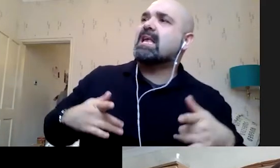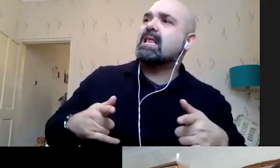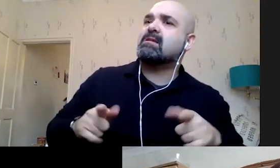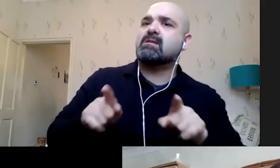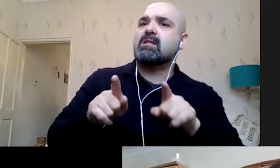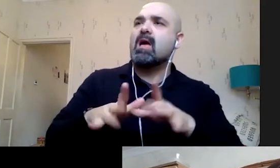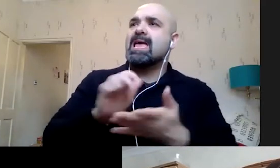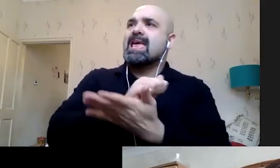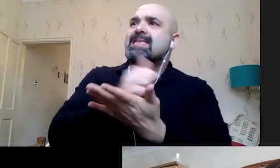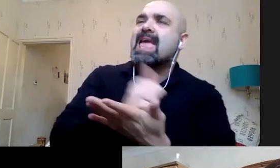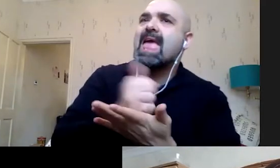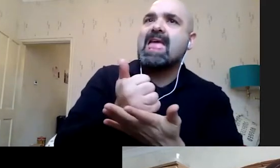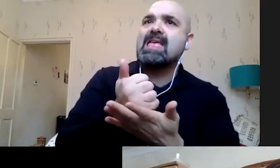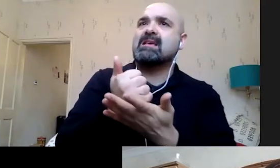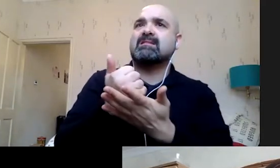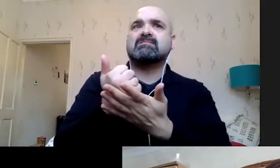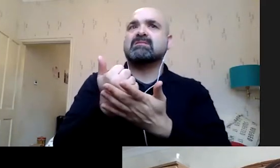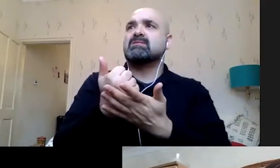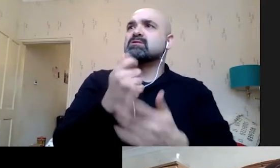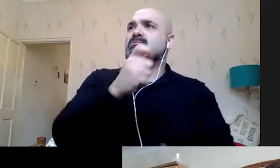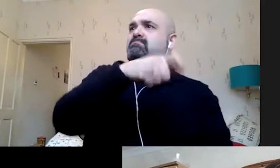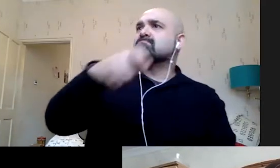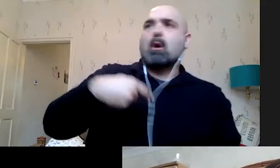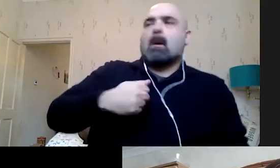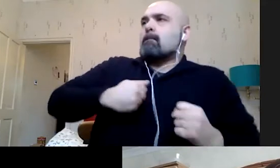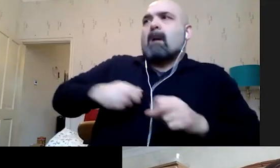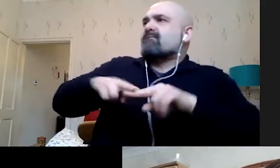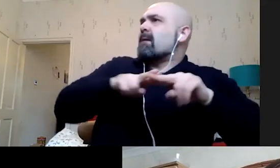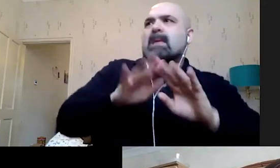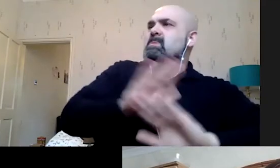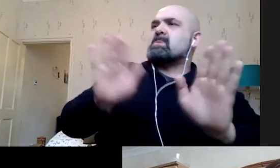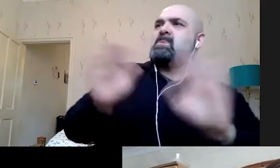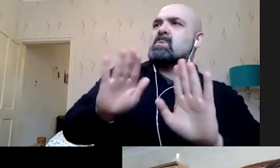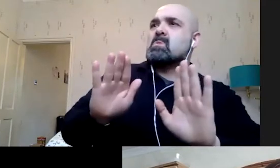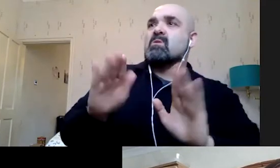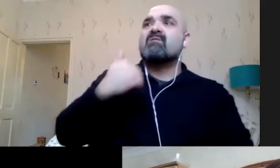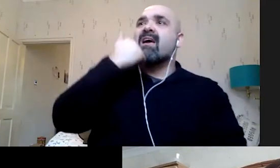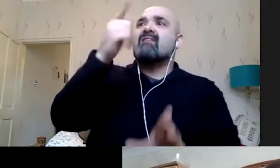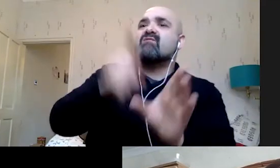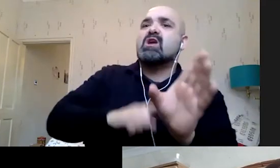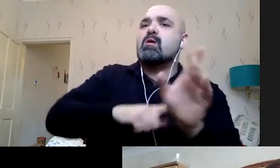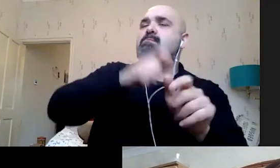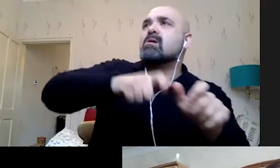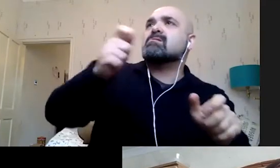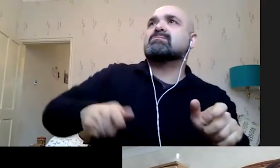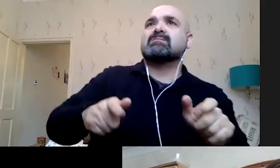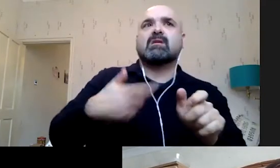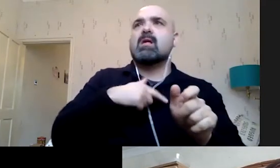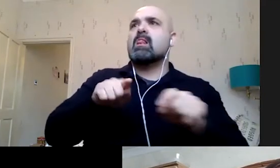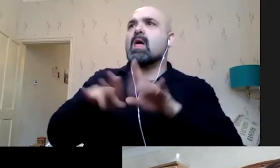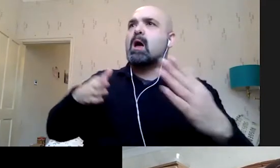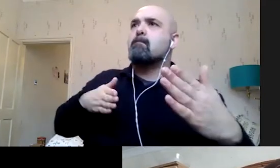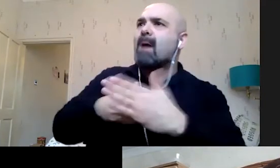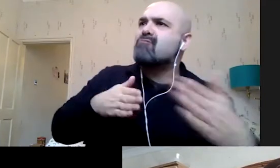being gay is something somebody else does and it's not in my family, and that for every young person, there's quite a barrier